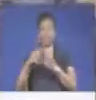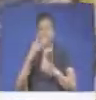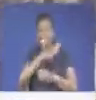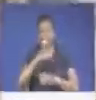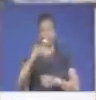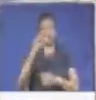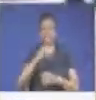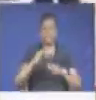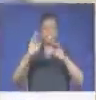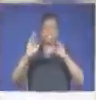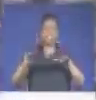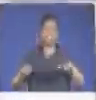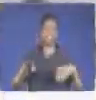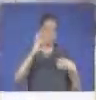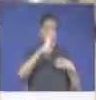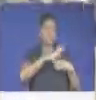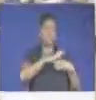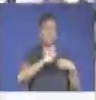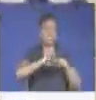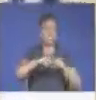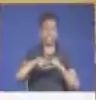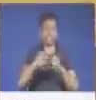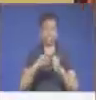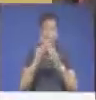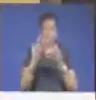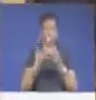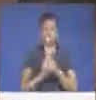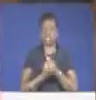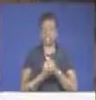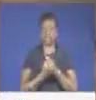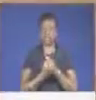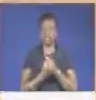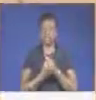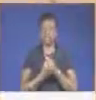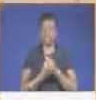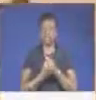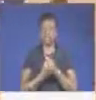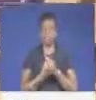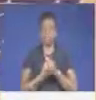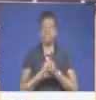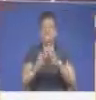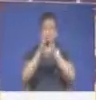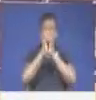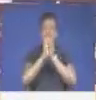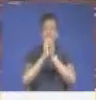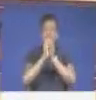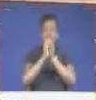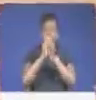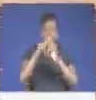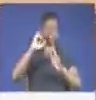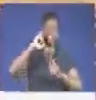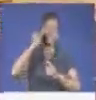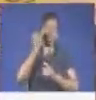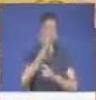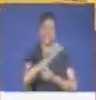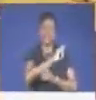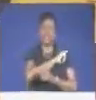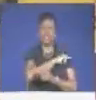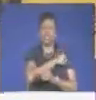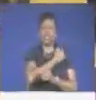children, they benefit so much from that diversity. And before we go tonight, we'd like to say congratulations to Jonquel Jones. She was named to